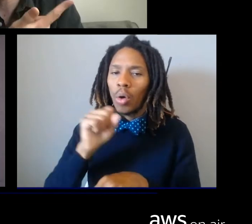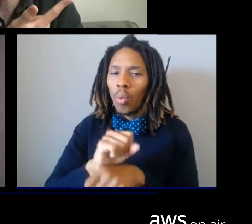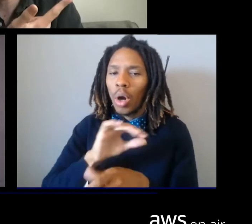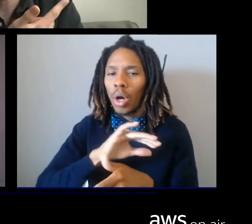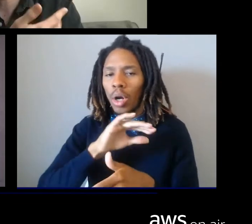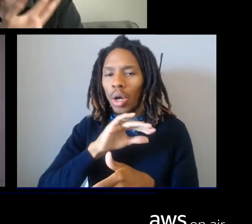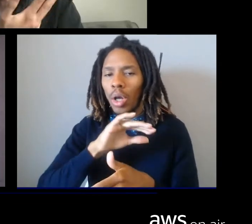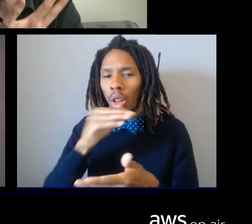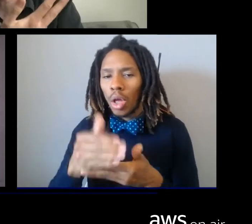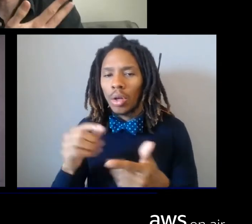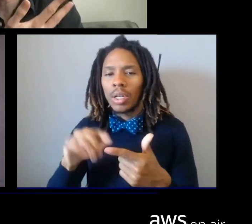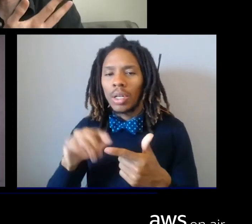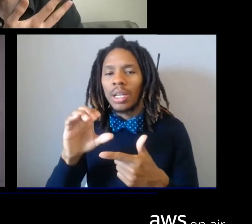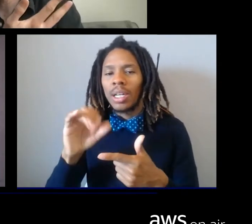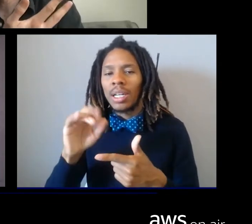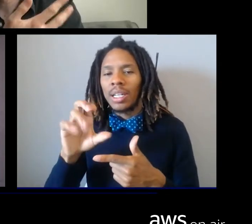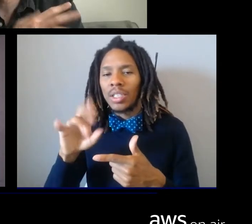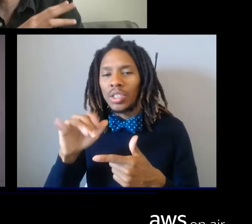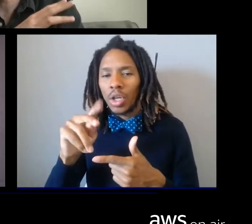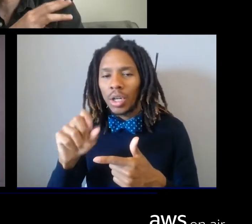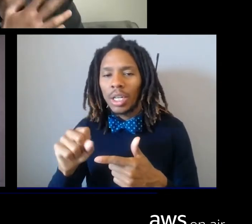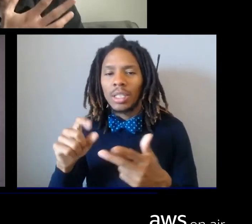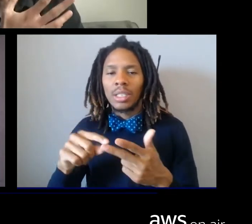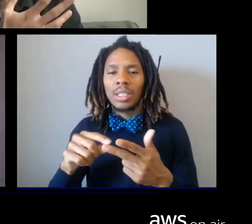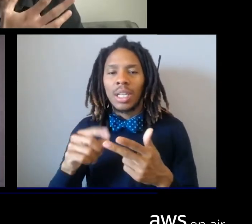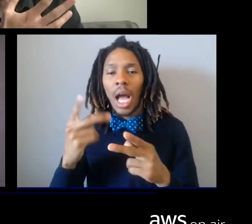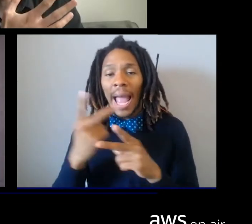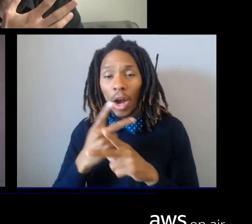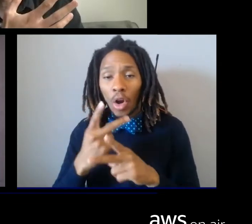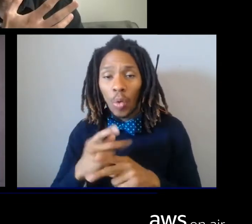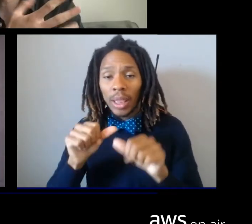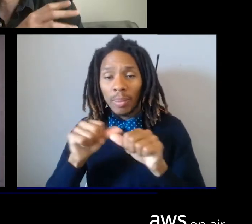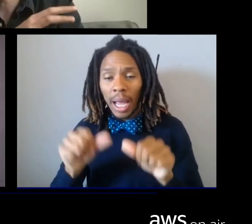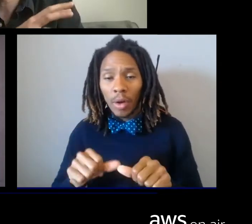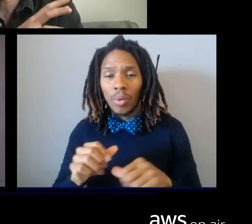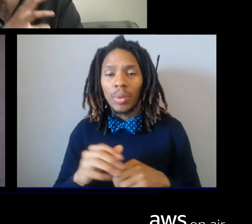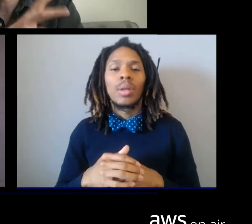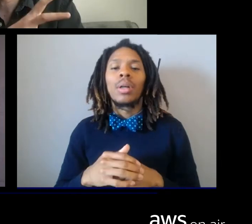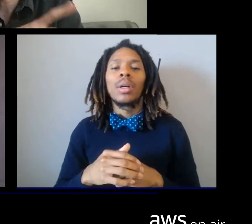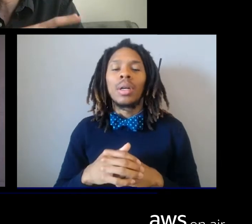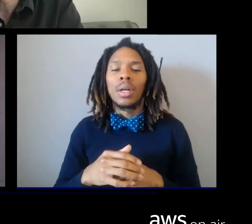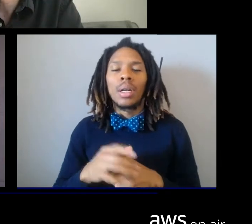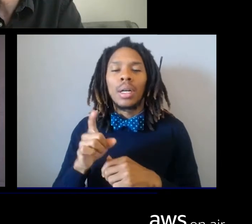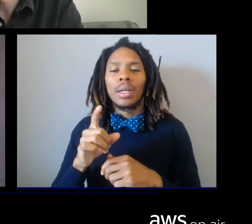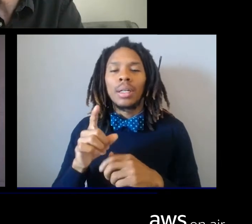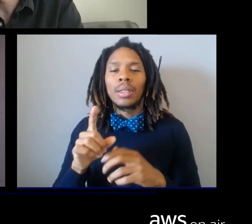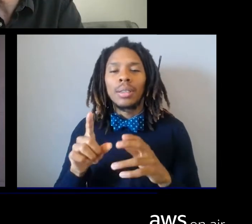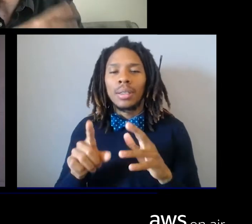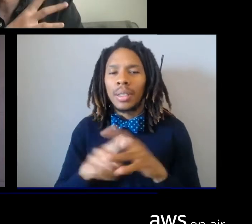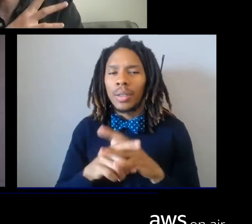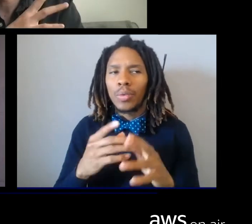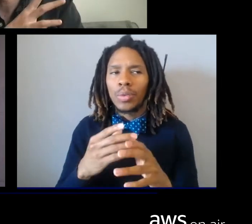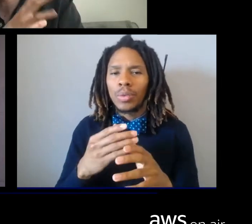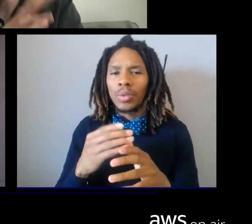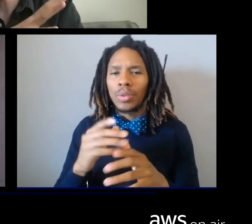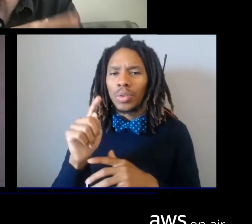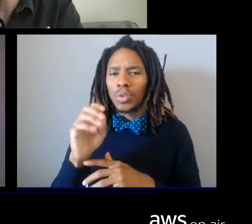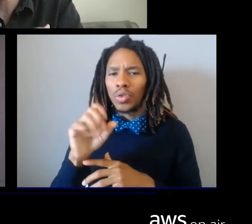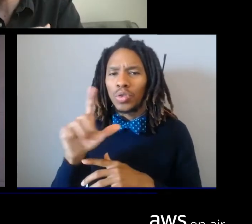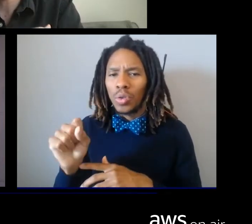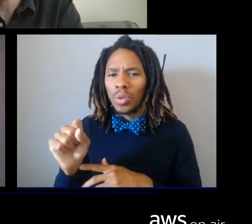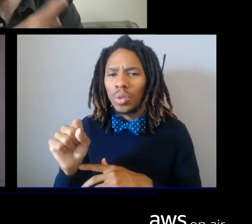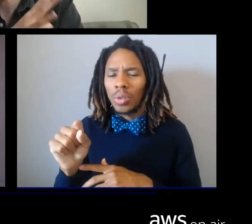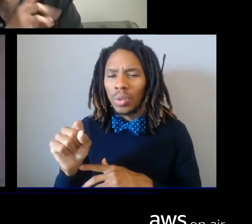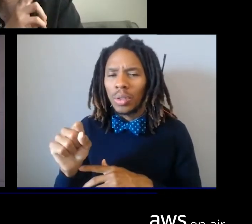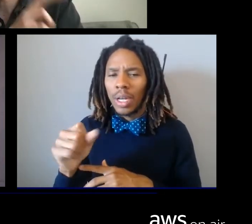circuits, pulses, or algorithms. Qiskit came up as a suite of tools. We have core